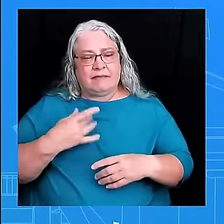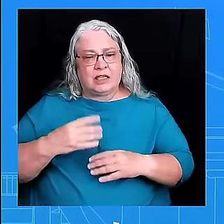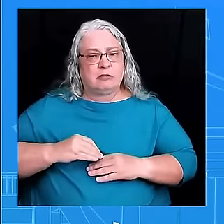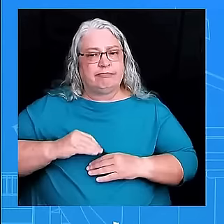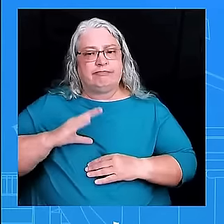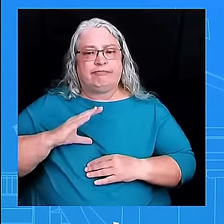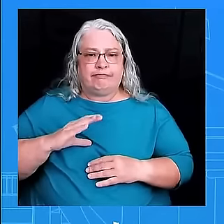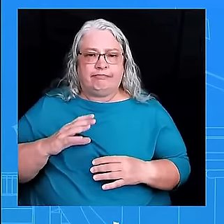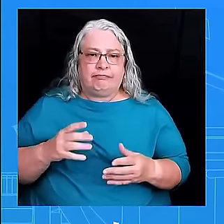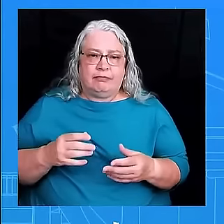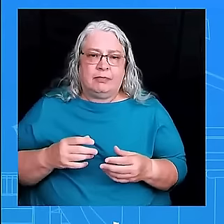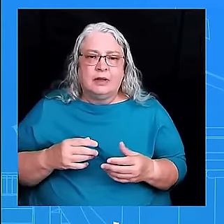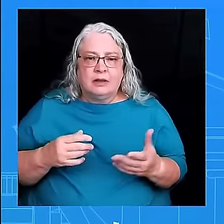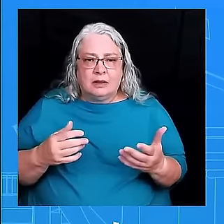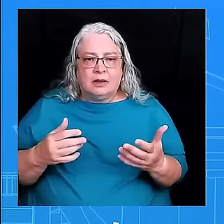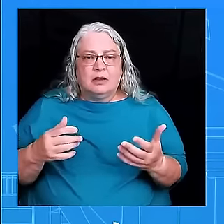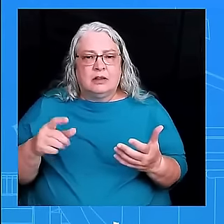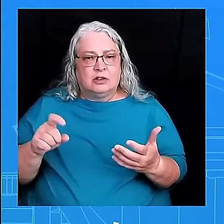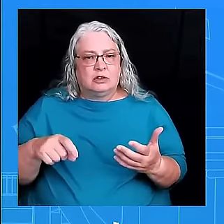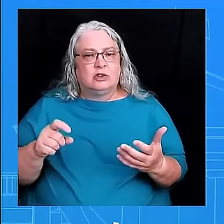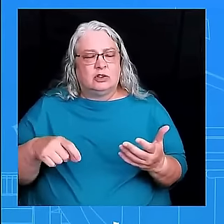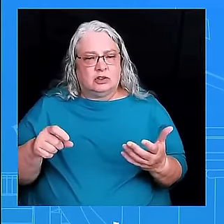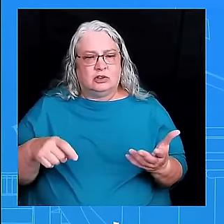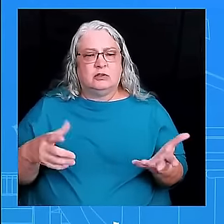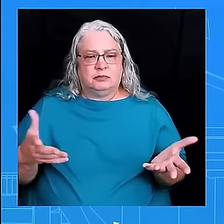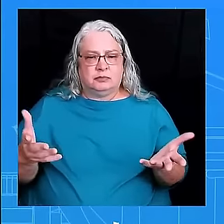folks who were unjustly held